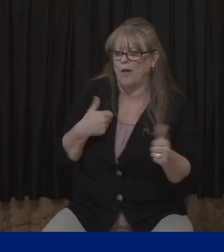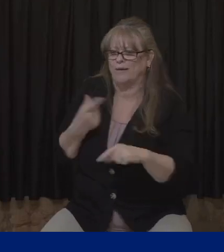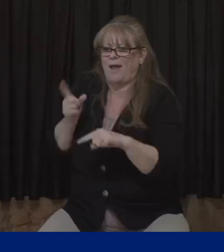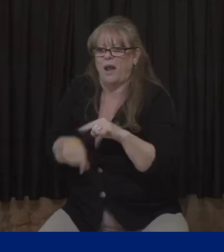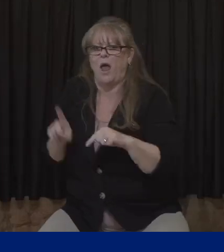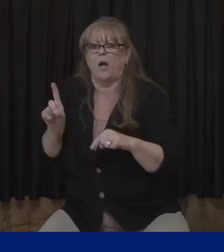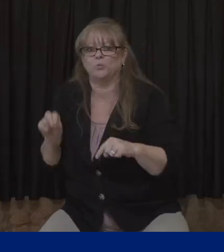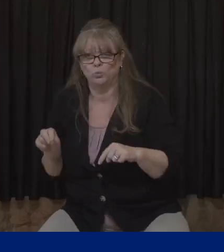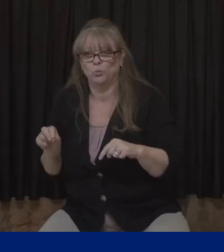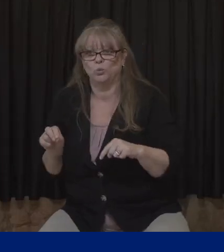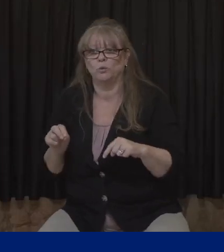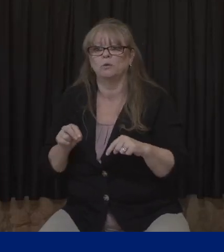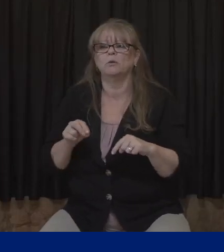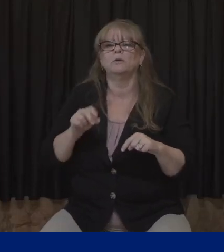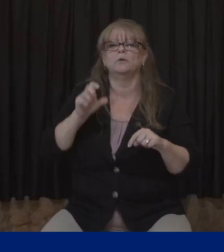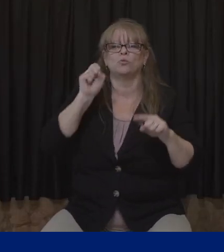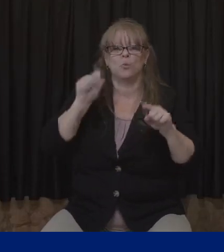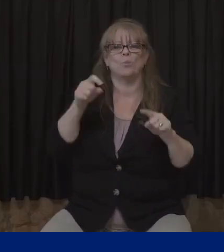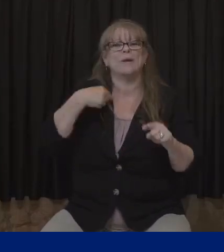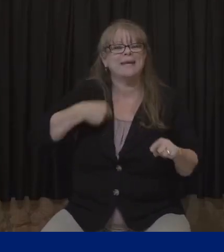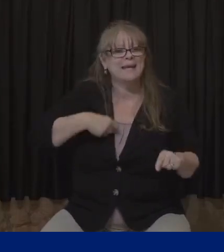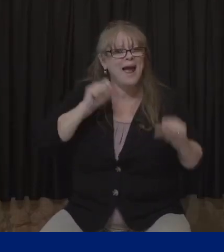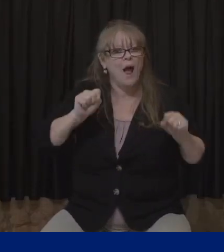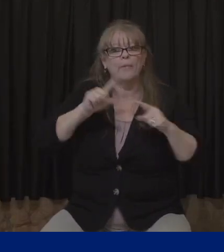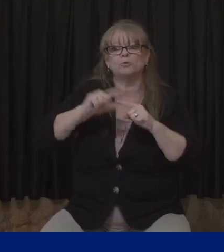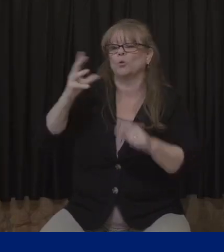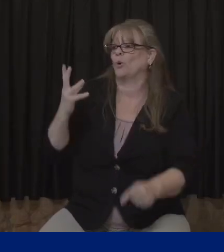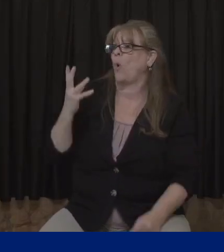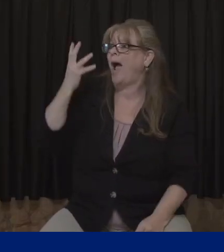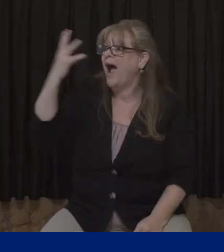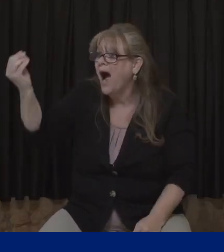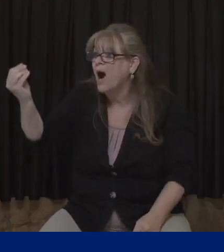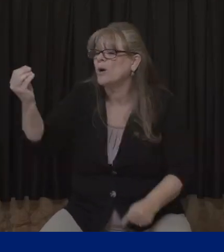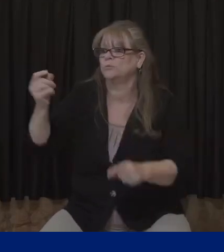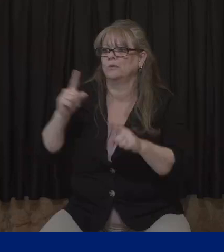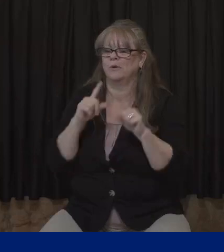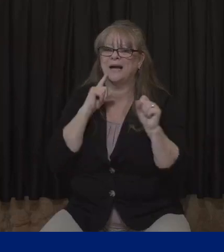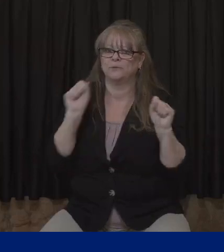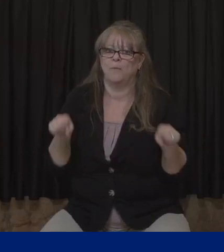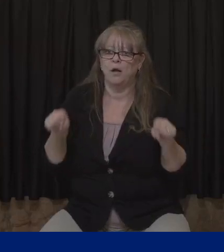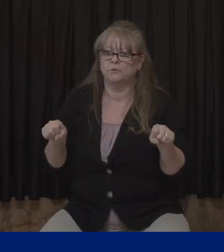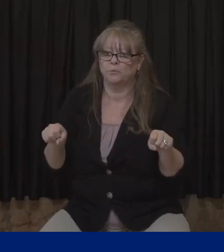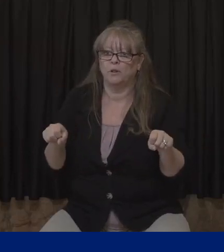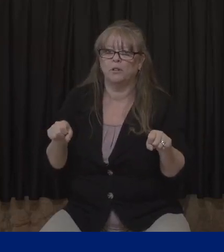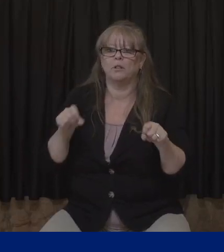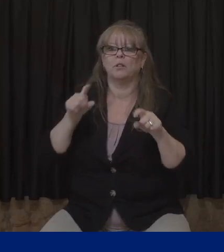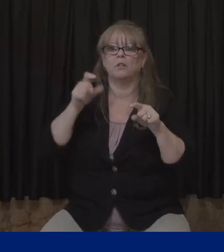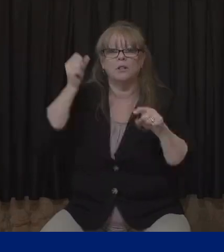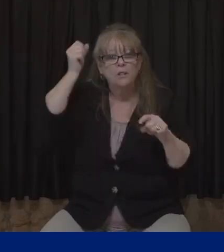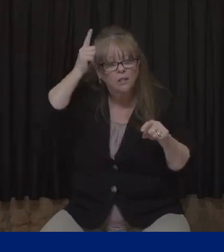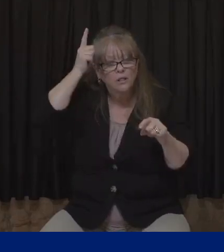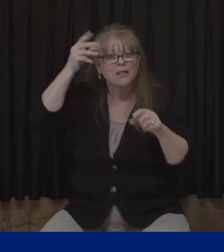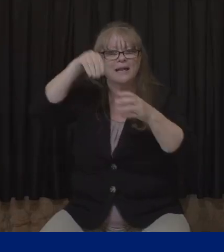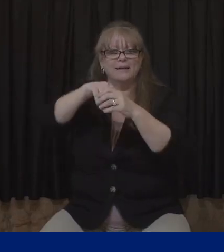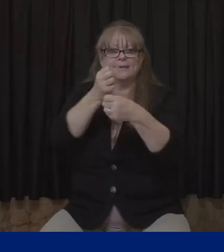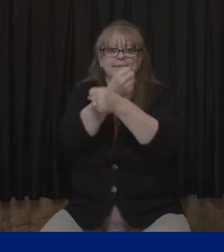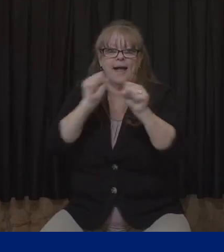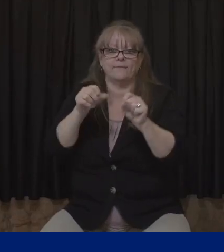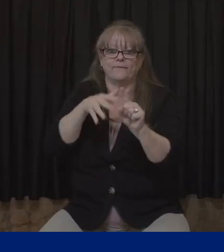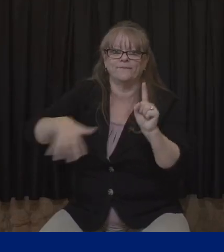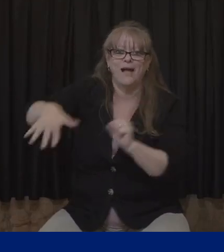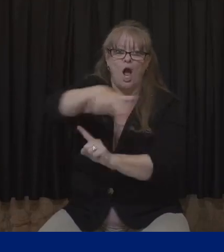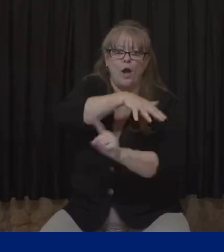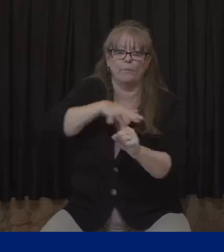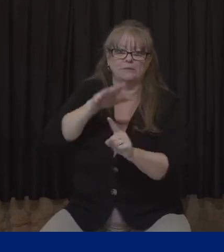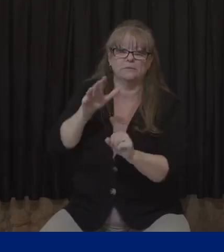everyone the opportunity to do that in as safe a way as possible, recognizing the risks are greater than they were before, which is why it's still